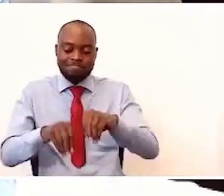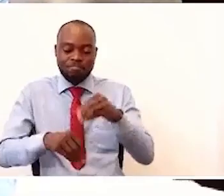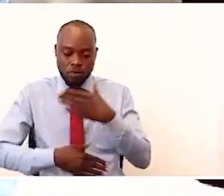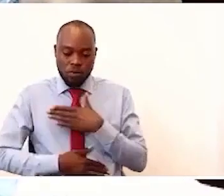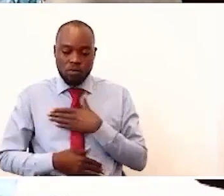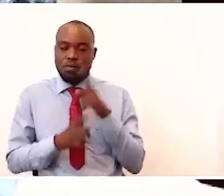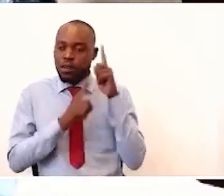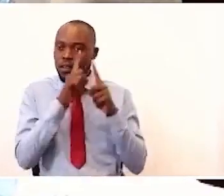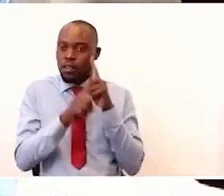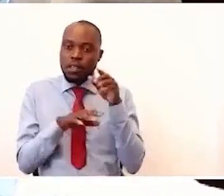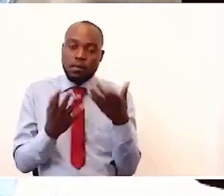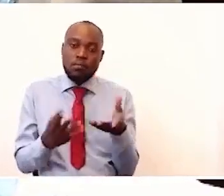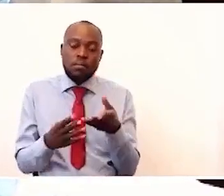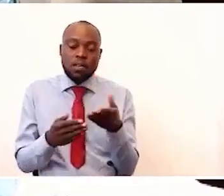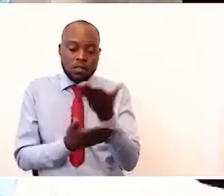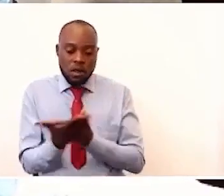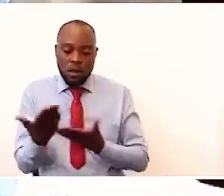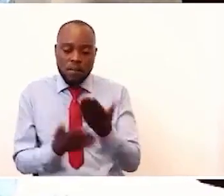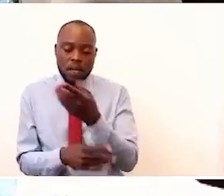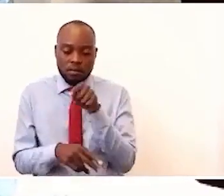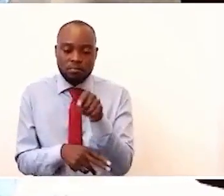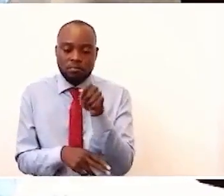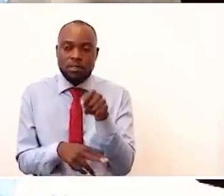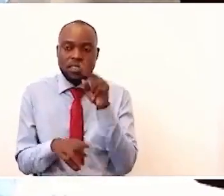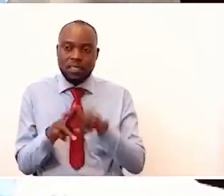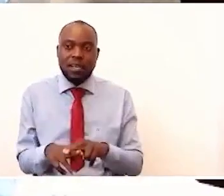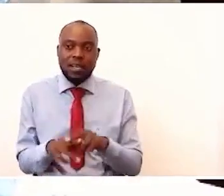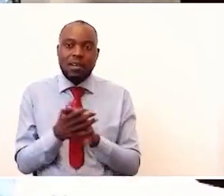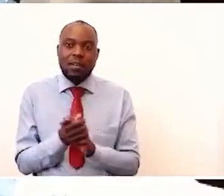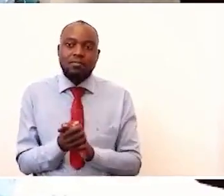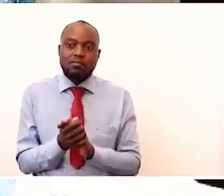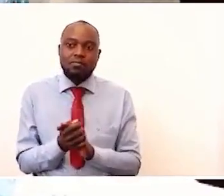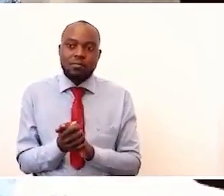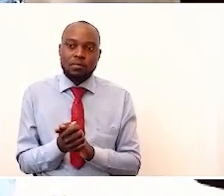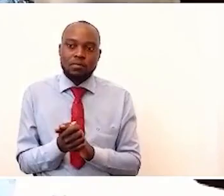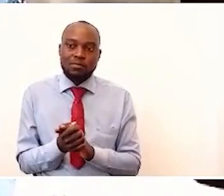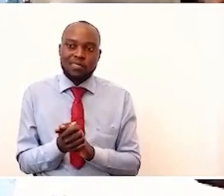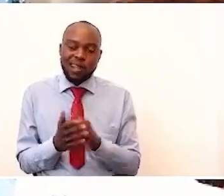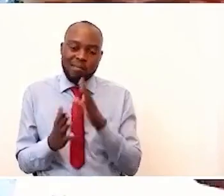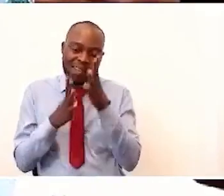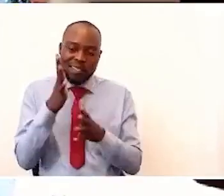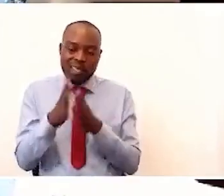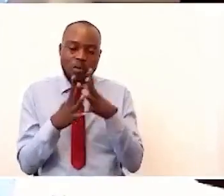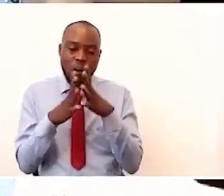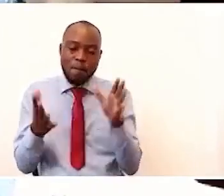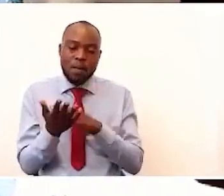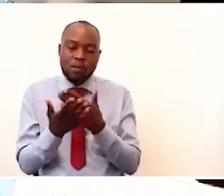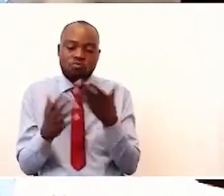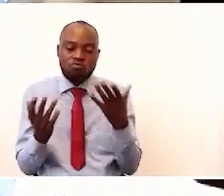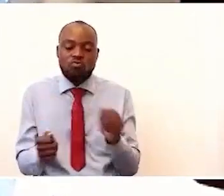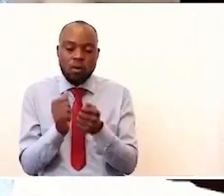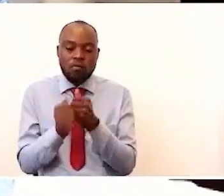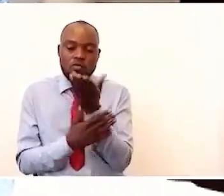I think what we've been discussing has been more of symptoms, but really the real cause of why we are into these problems